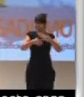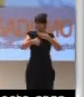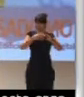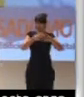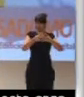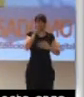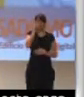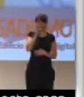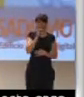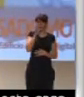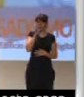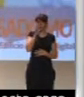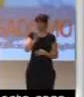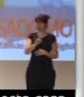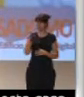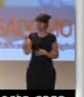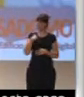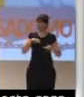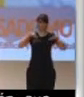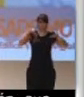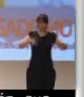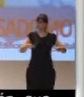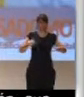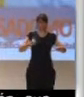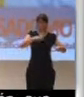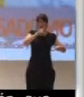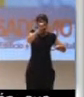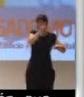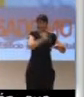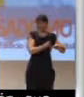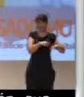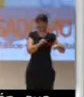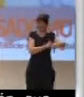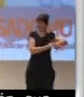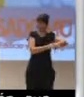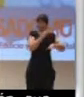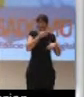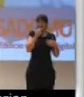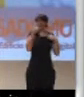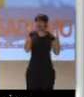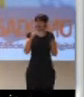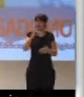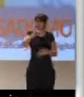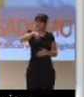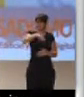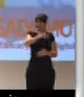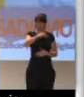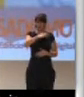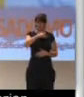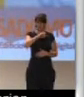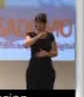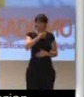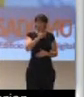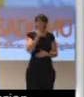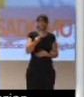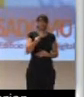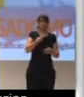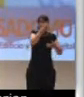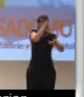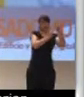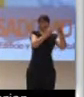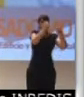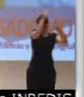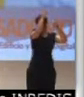from the window shutters from the living room, that as you can see is on the top left, and INREDIS is saying that the shutters are